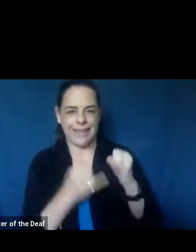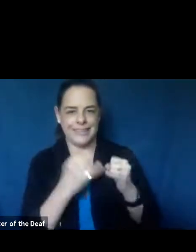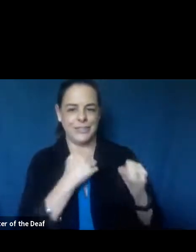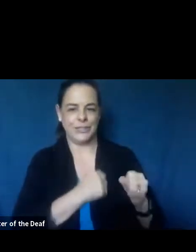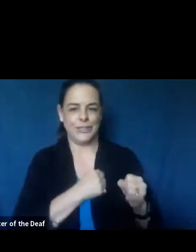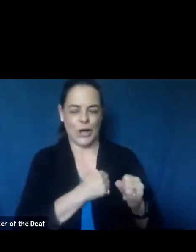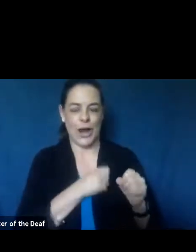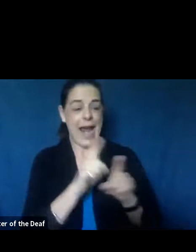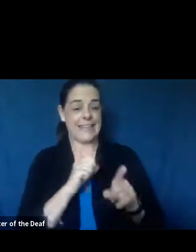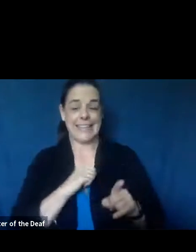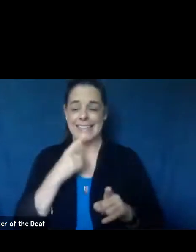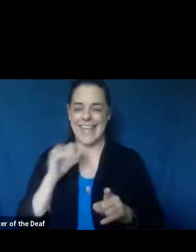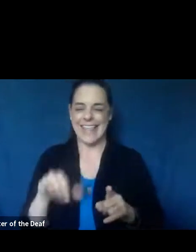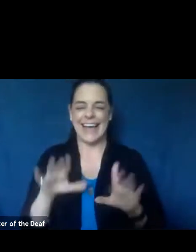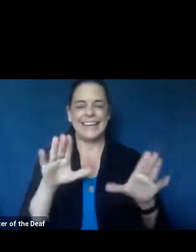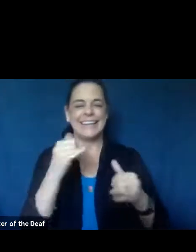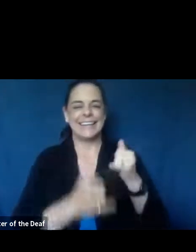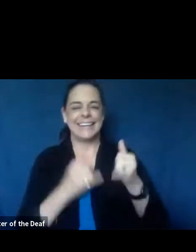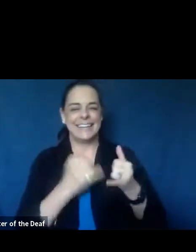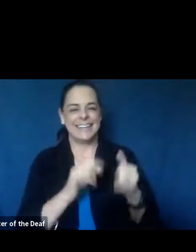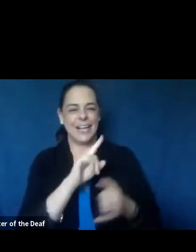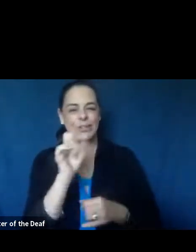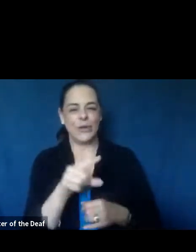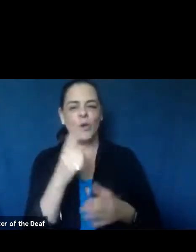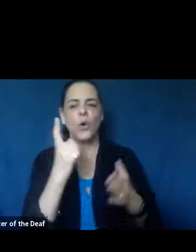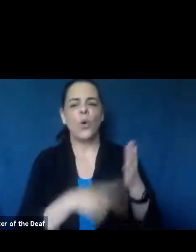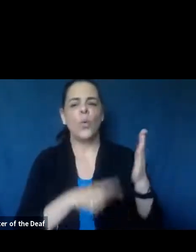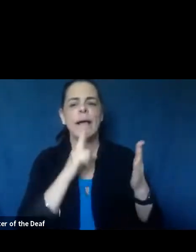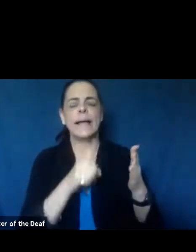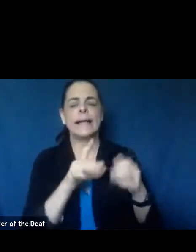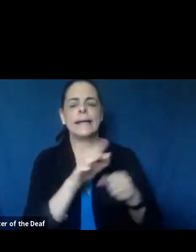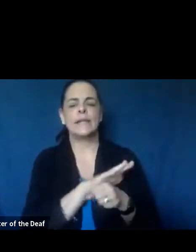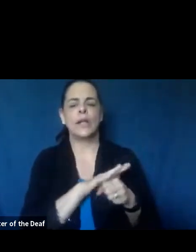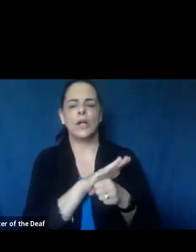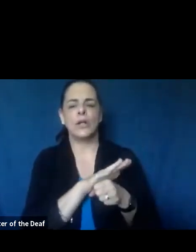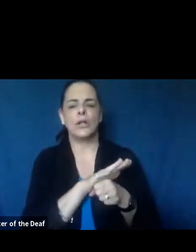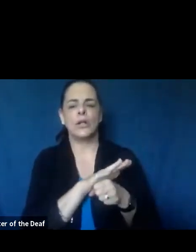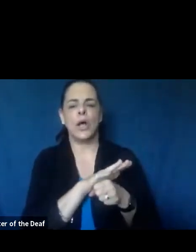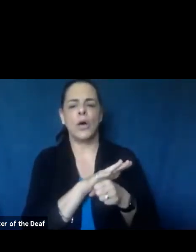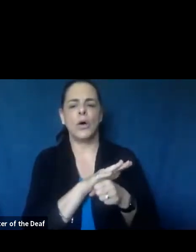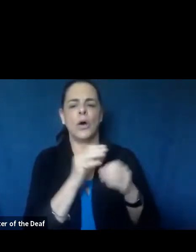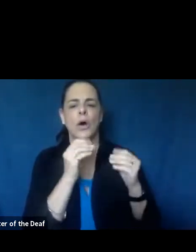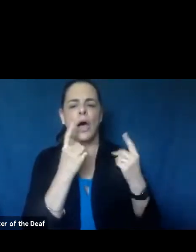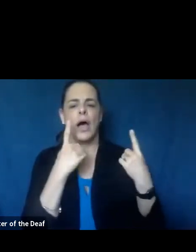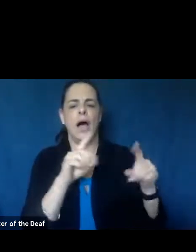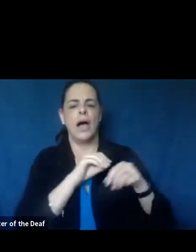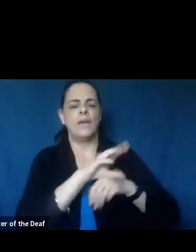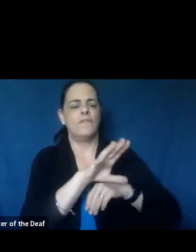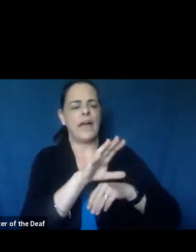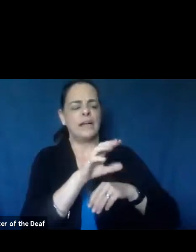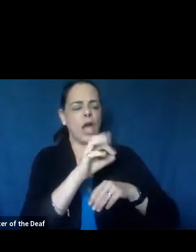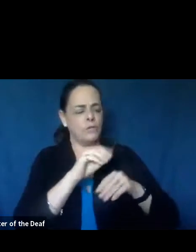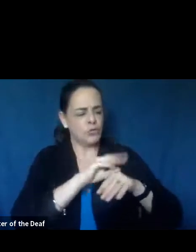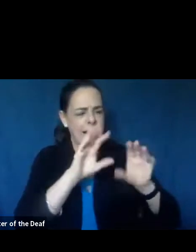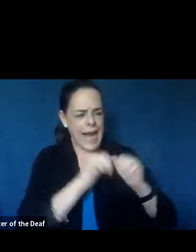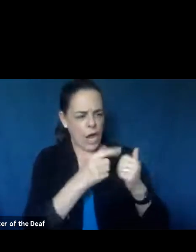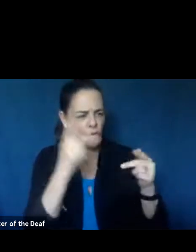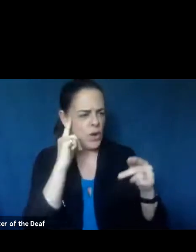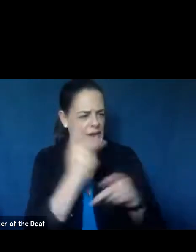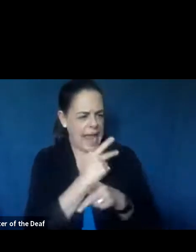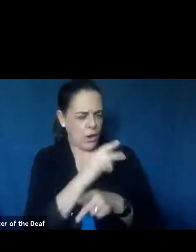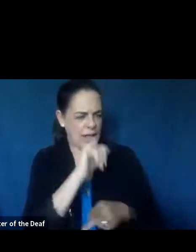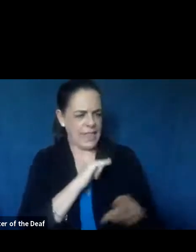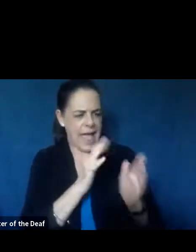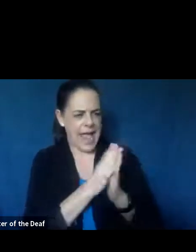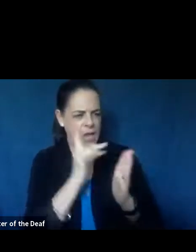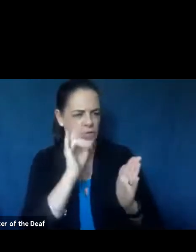sorry, as I'm saying that. All right, the last question is, what is the local effective transmission And how are you calculating it? That was something I asked